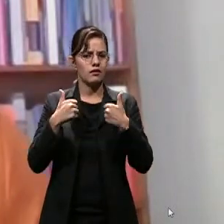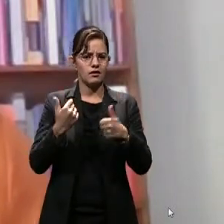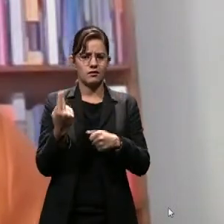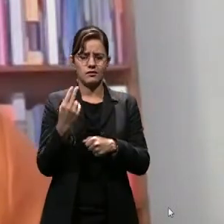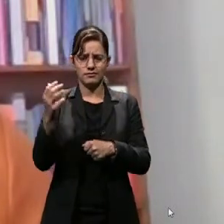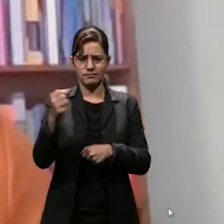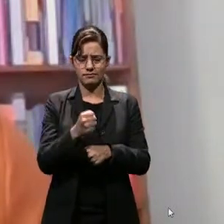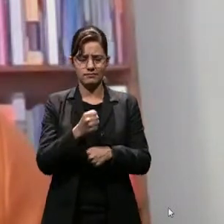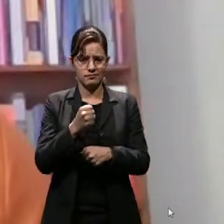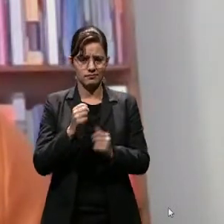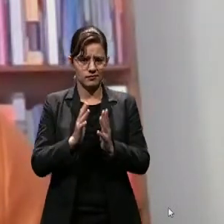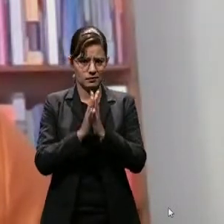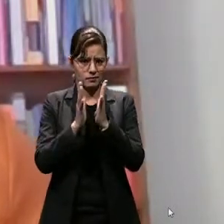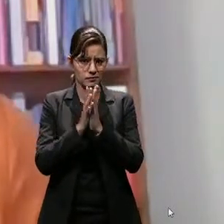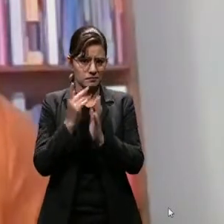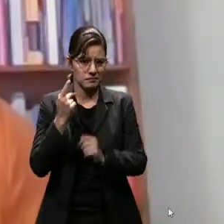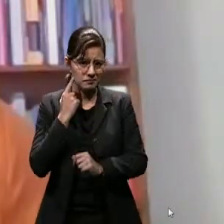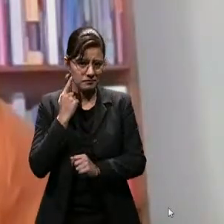political actors.